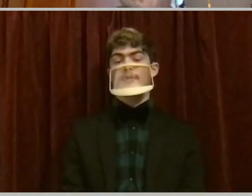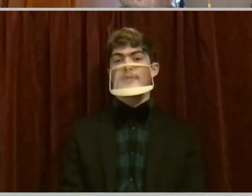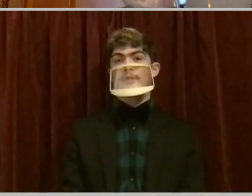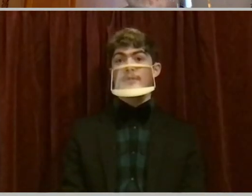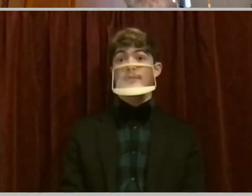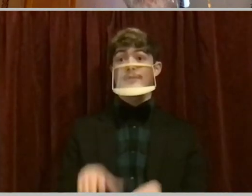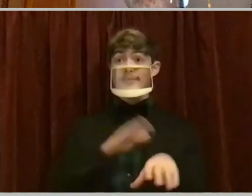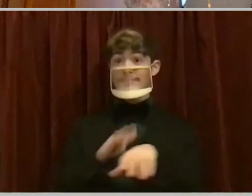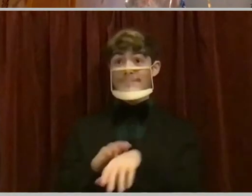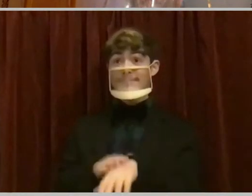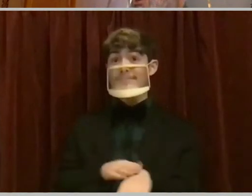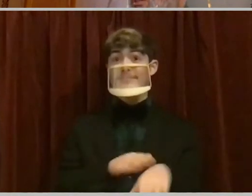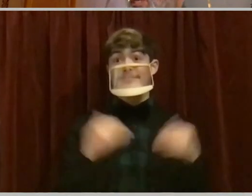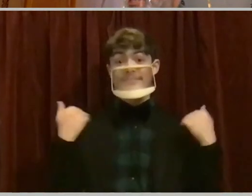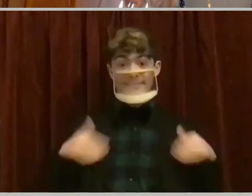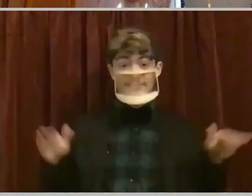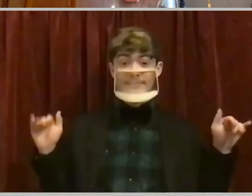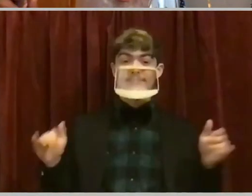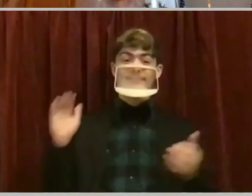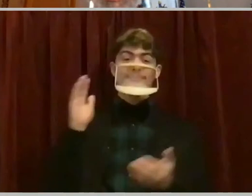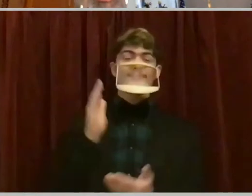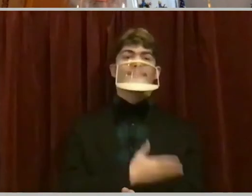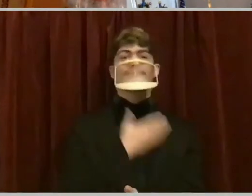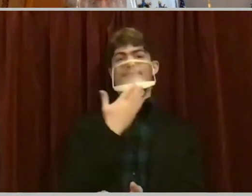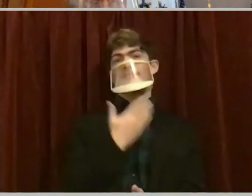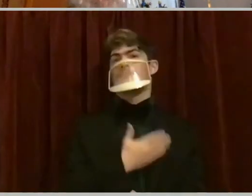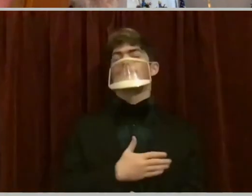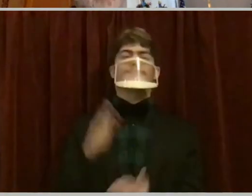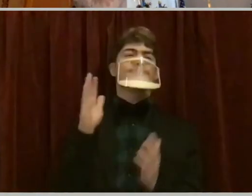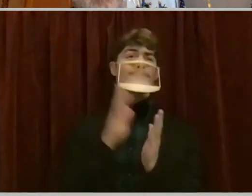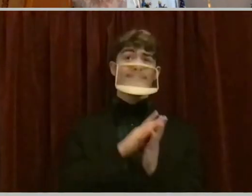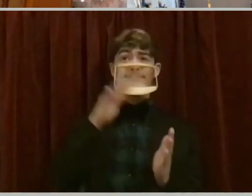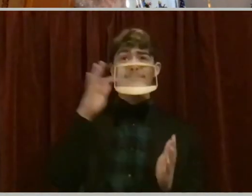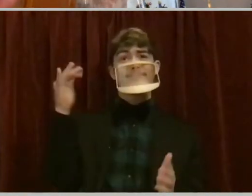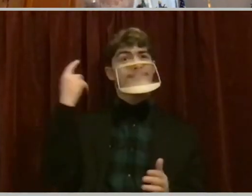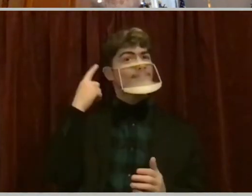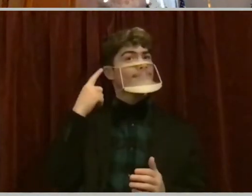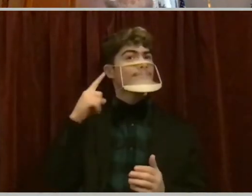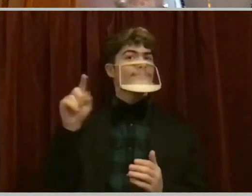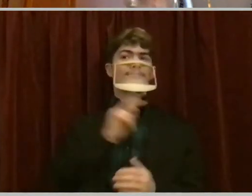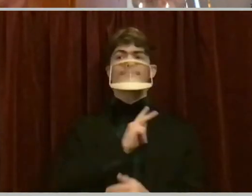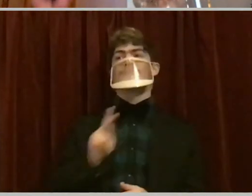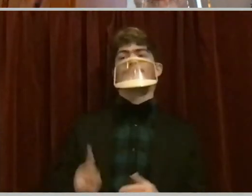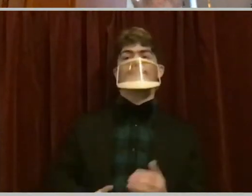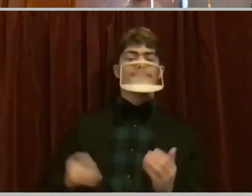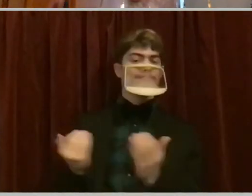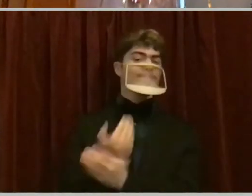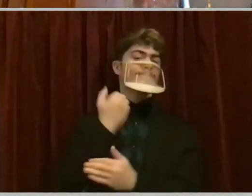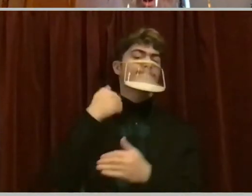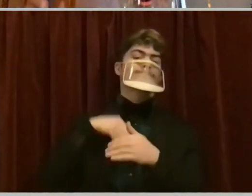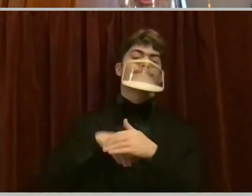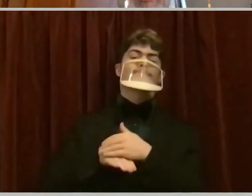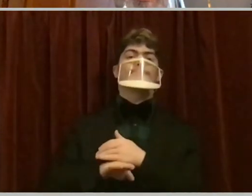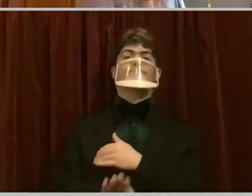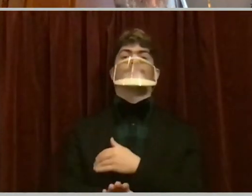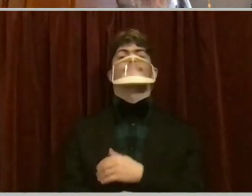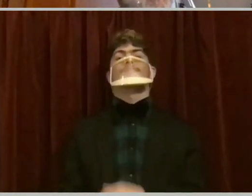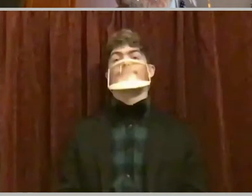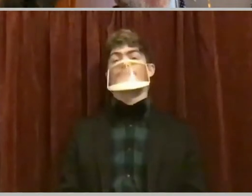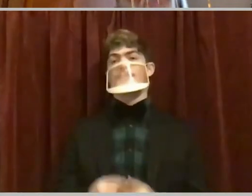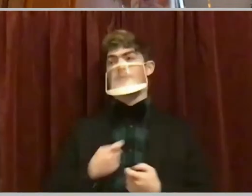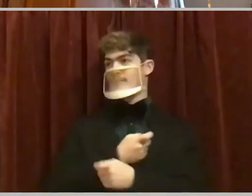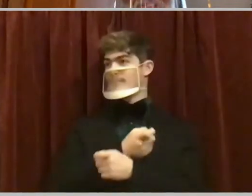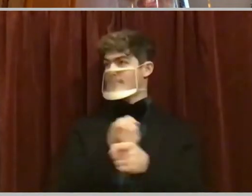Hark, the herald angels sing, glory to the newborn